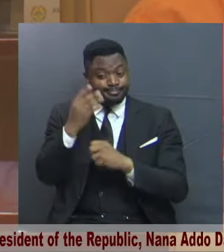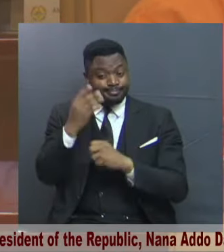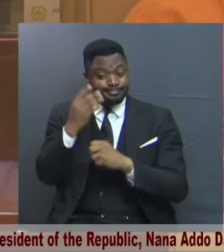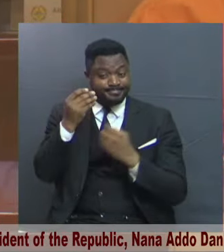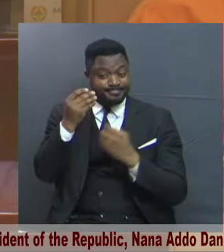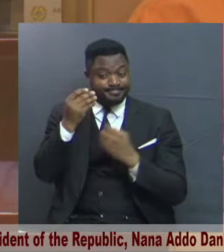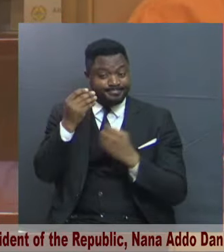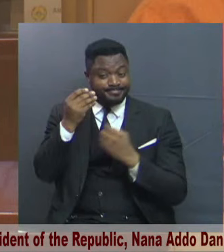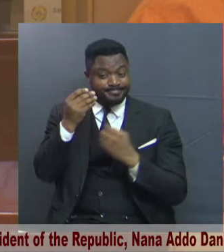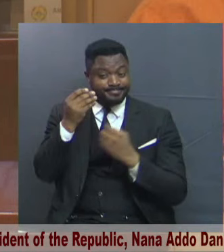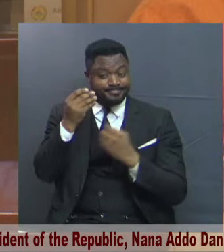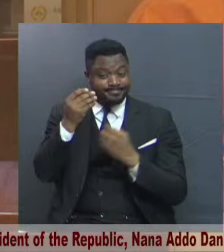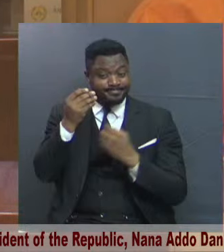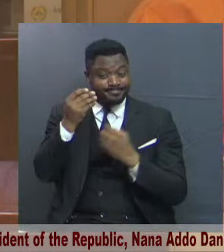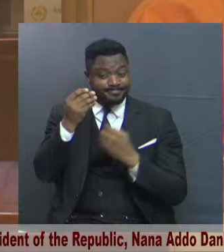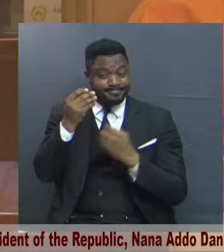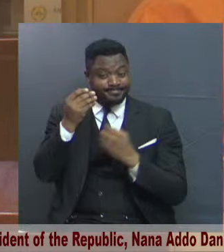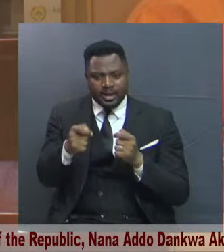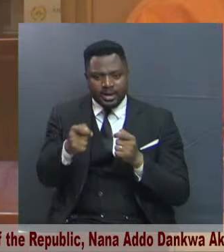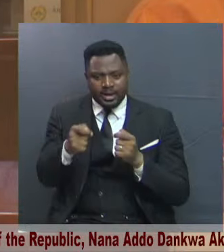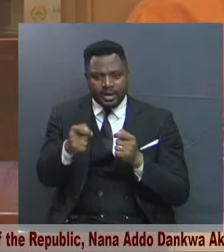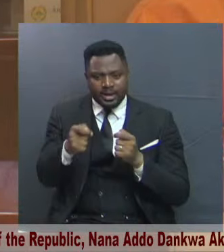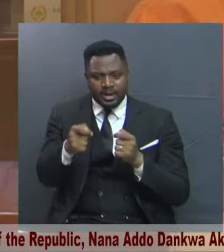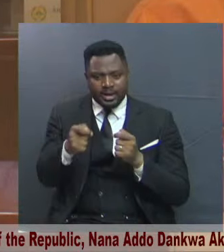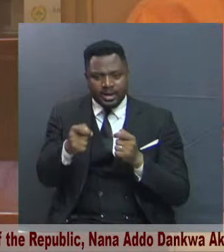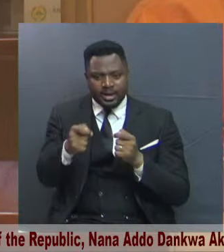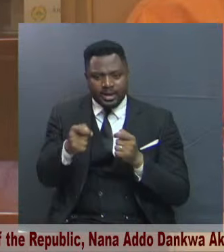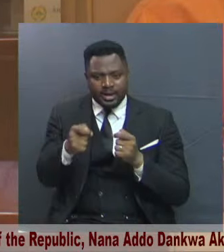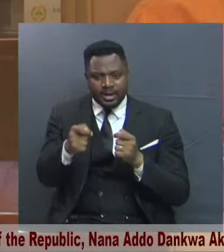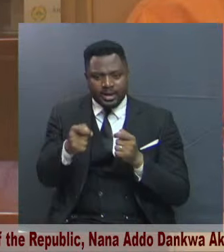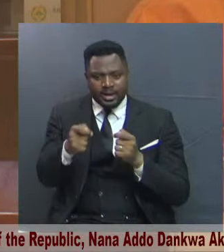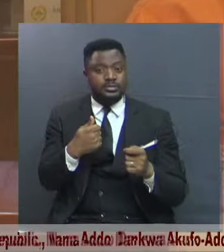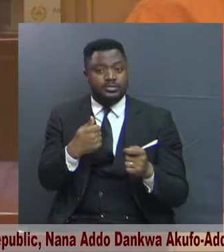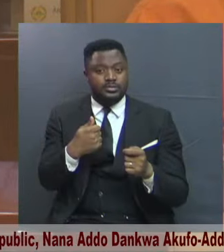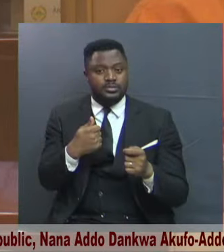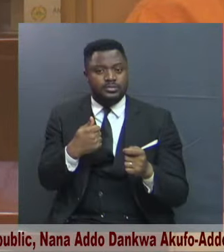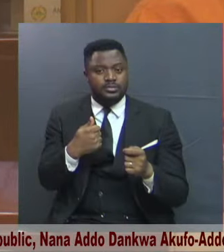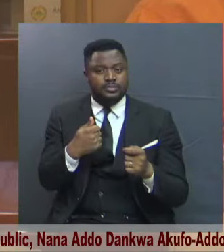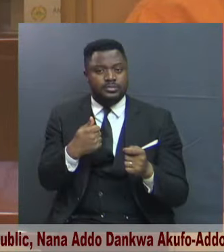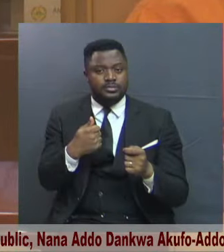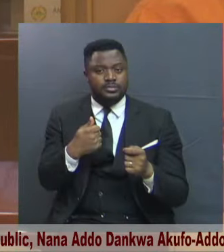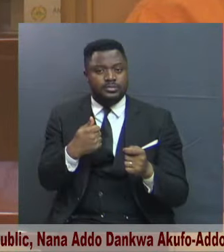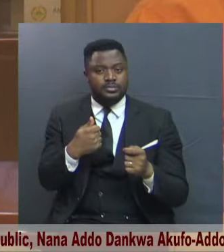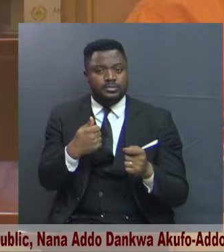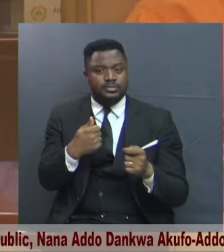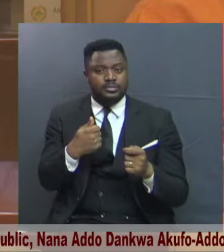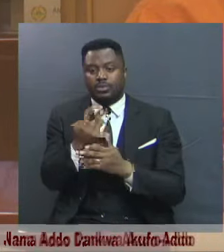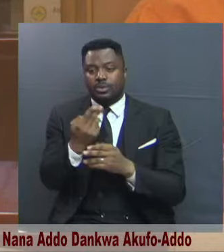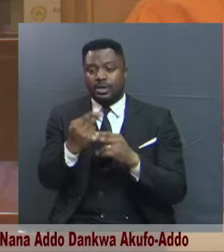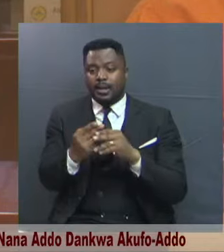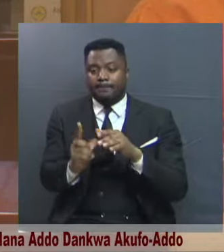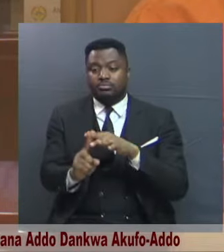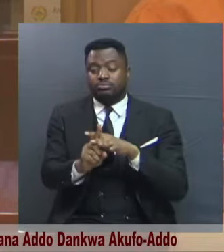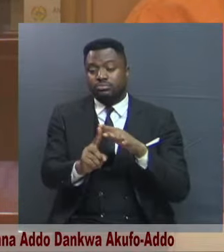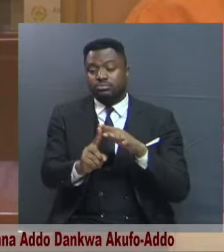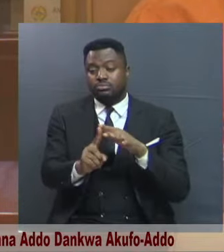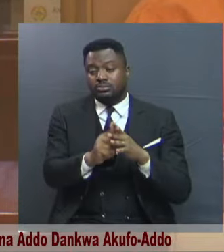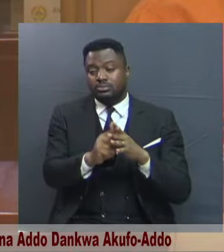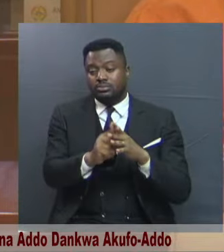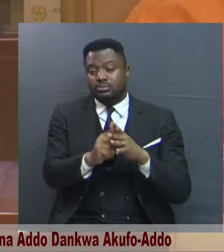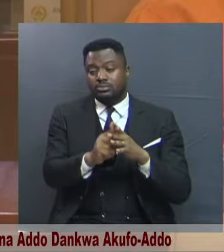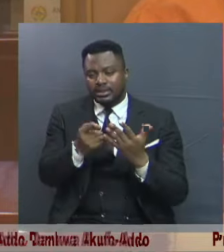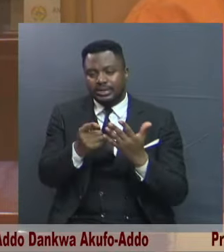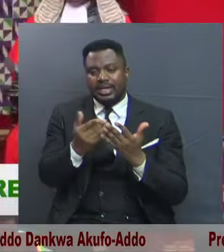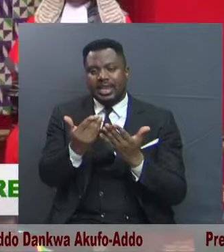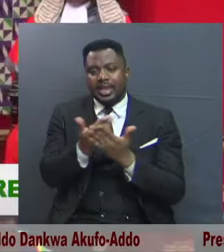experimentation about how we should govern ourselves there might be new names being ascribed to some of the supposed